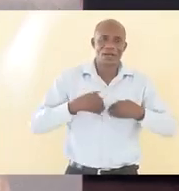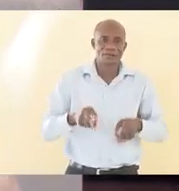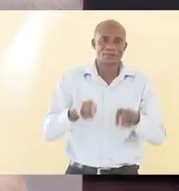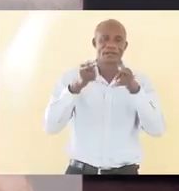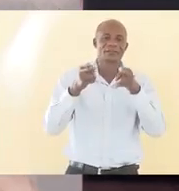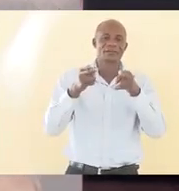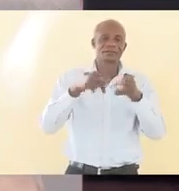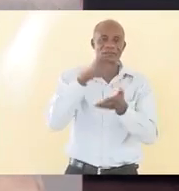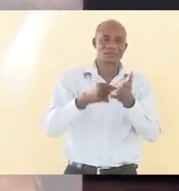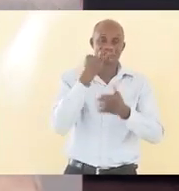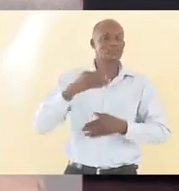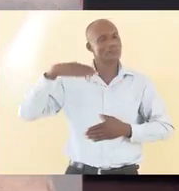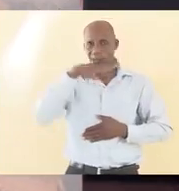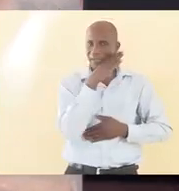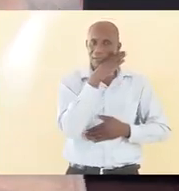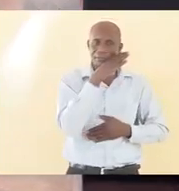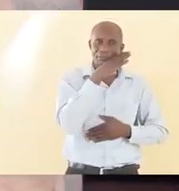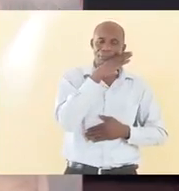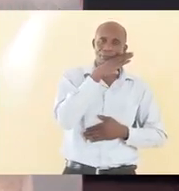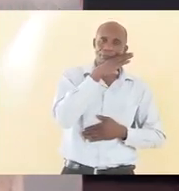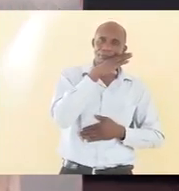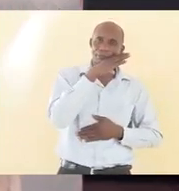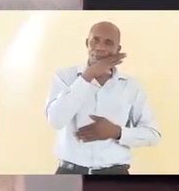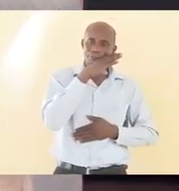have. This is a lie.